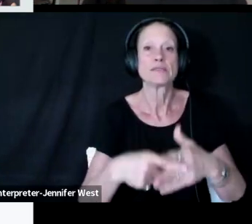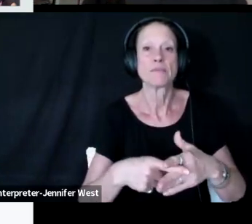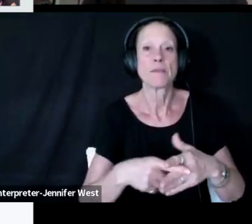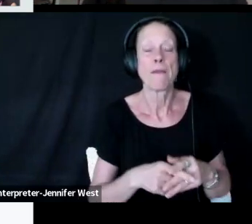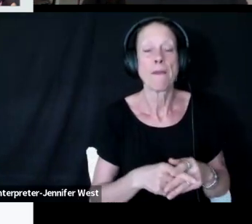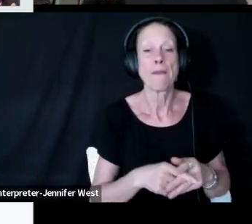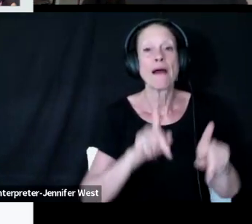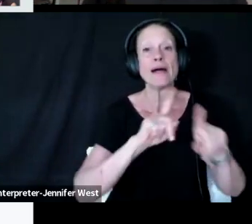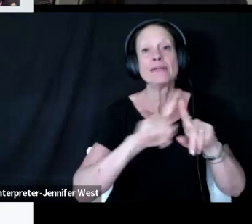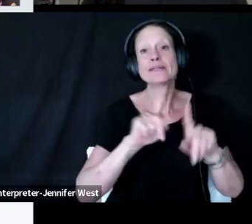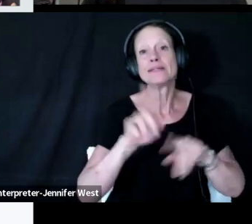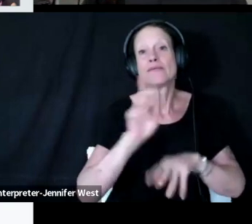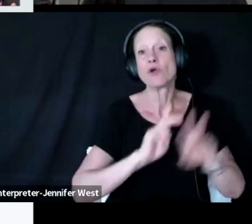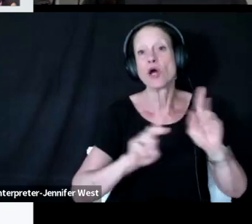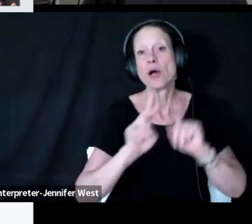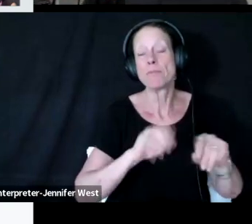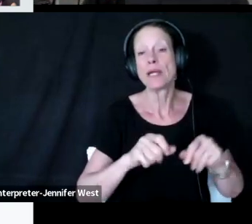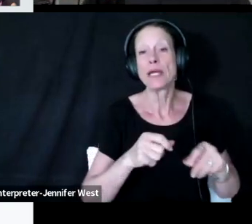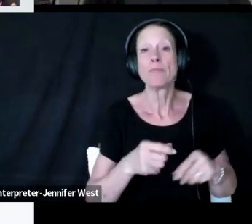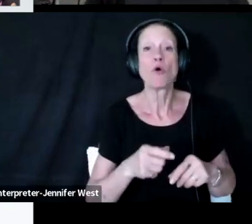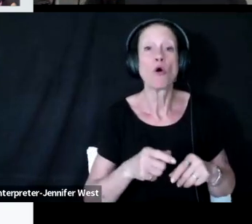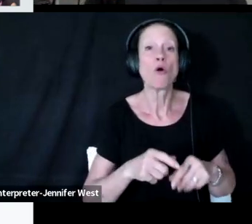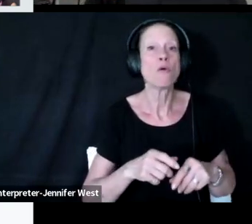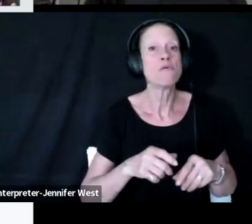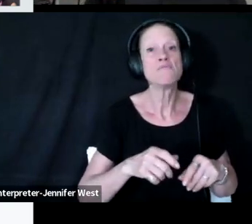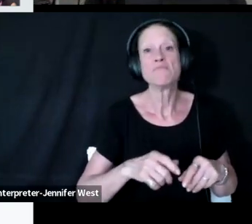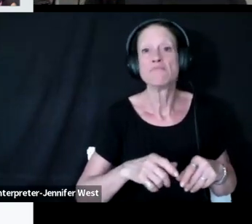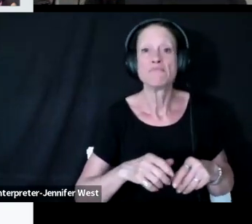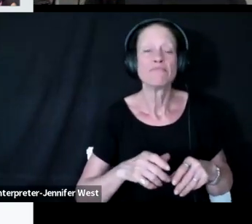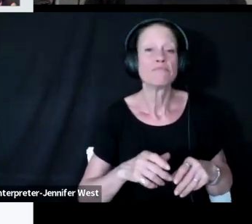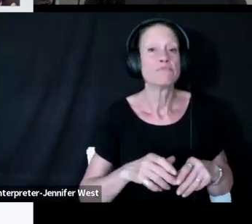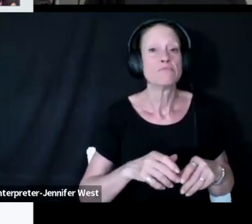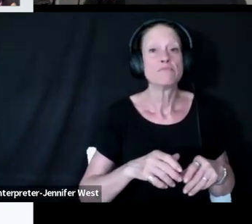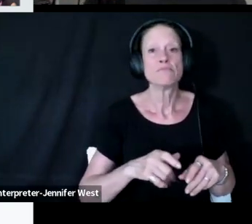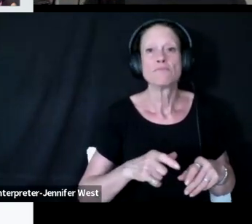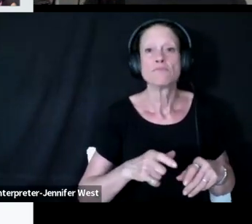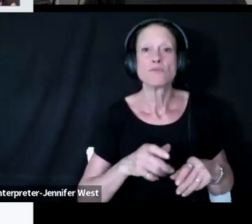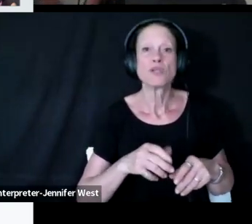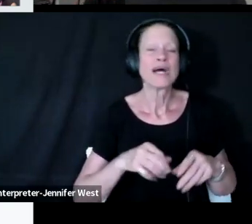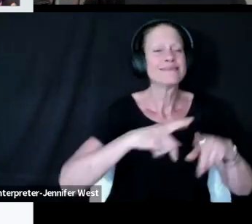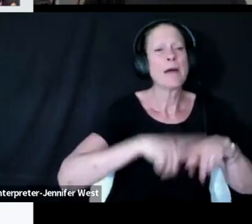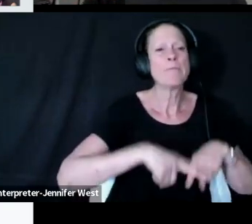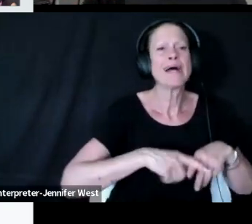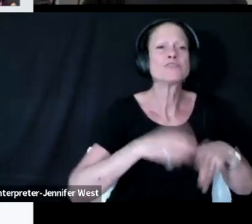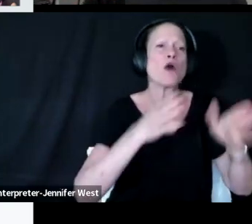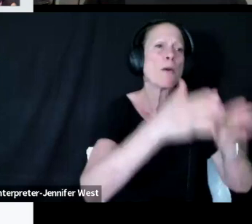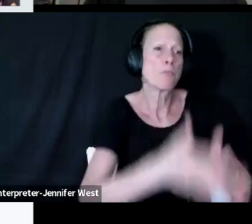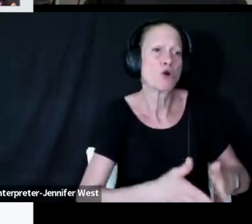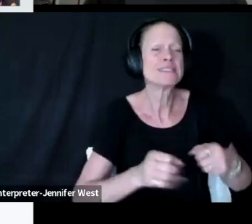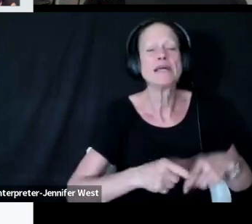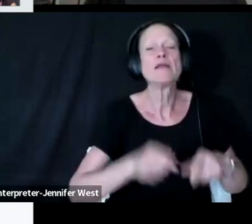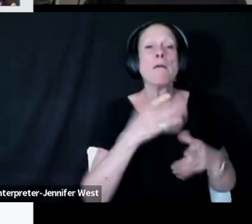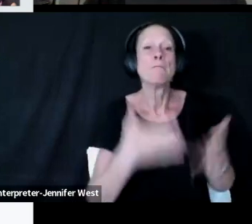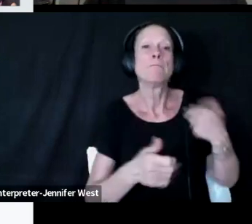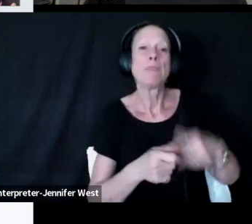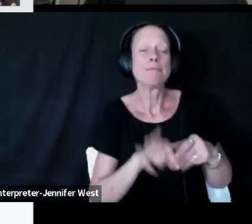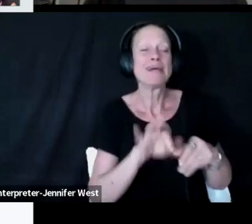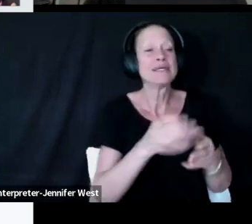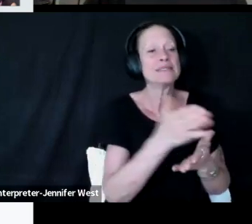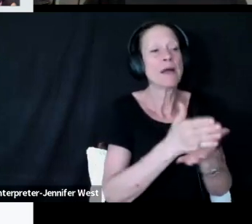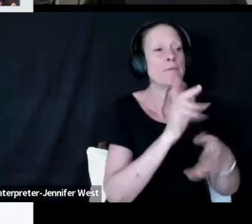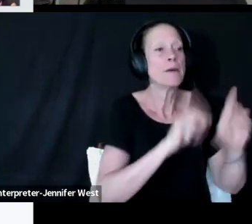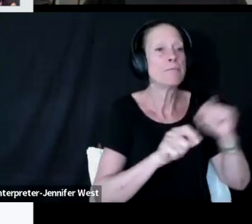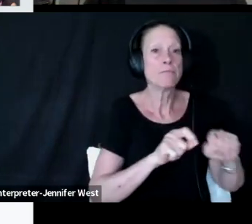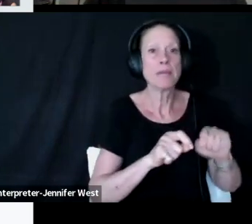Different people take different amount of time to complete the Danny plan. Some people jump in and they have 50